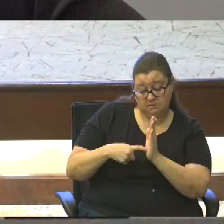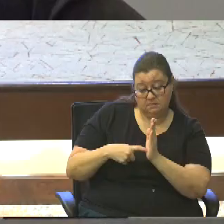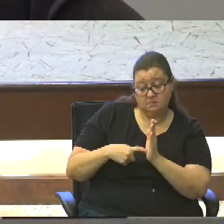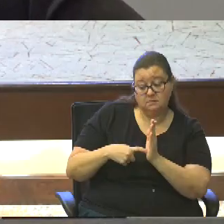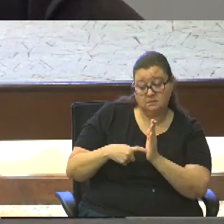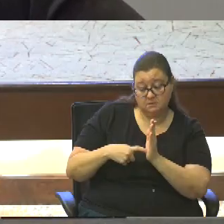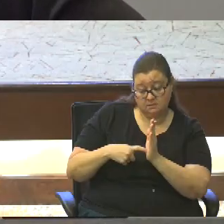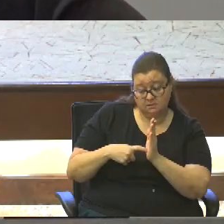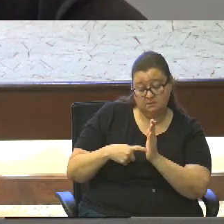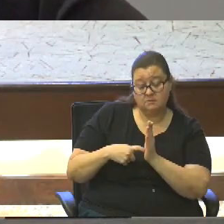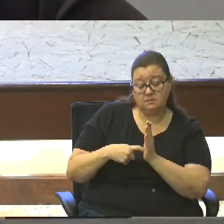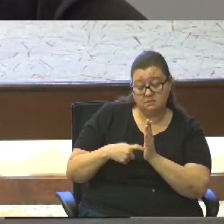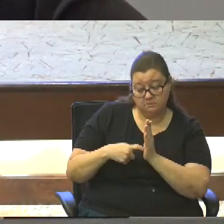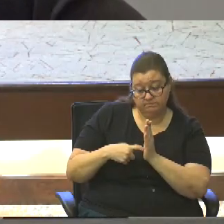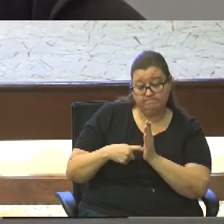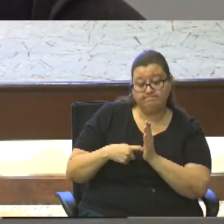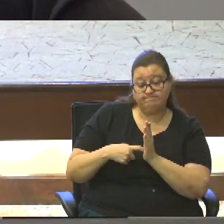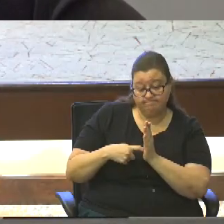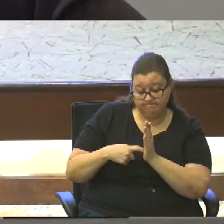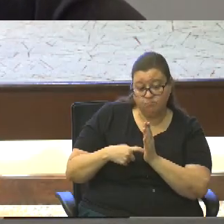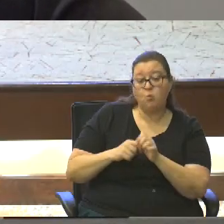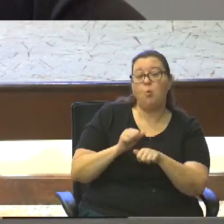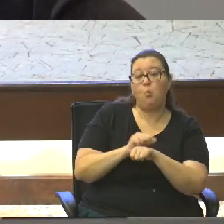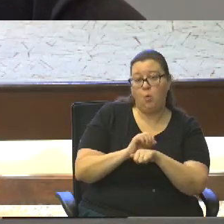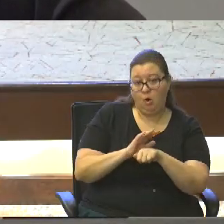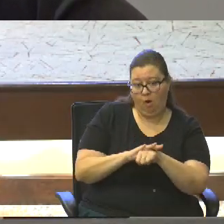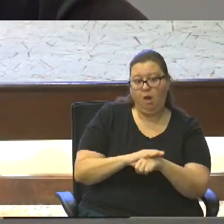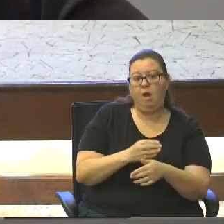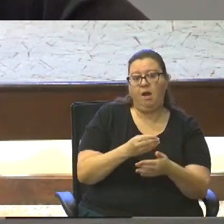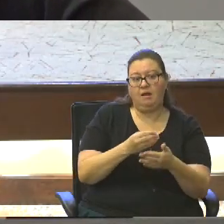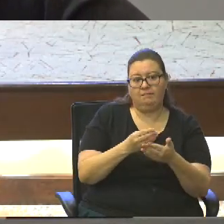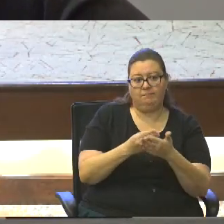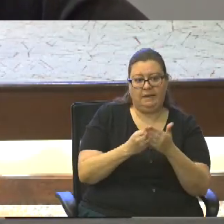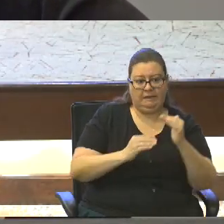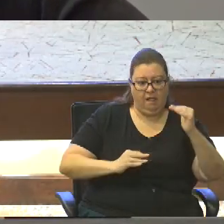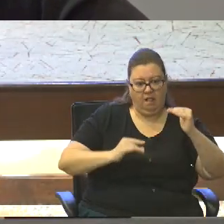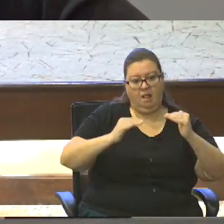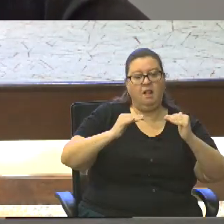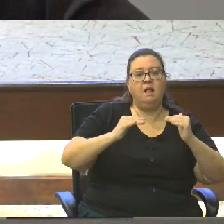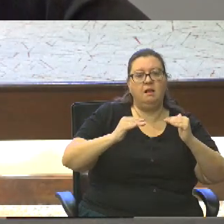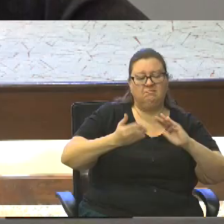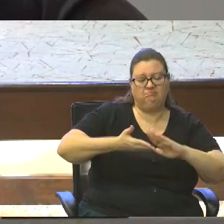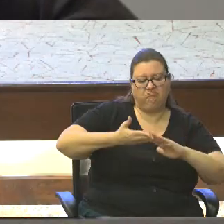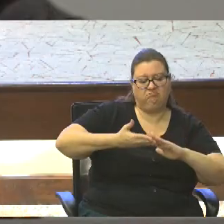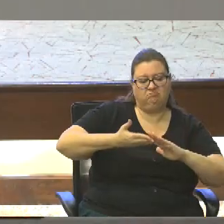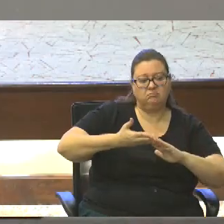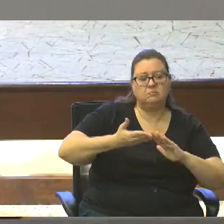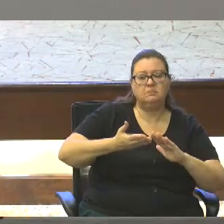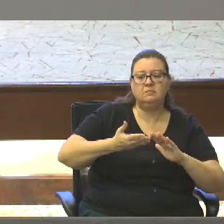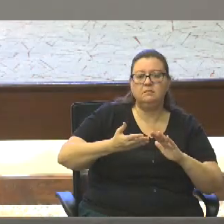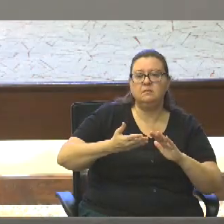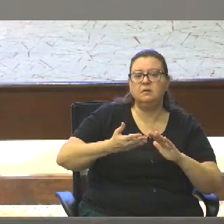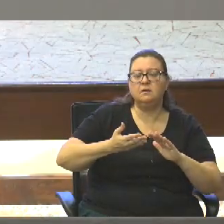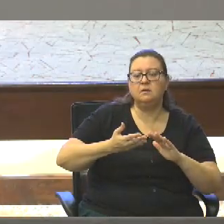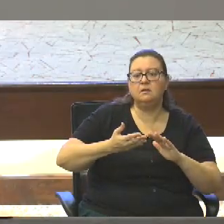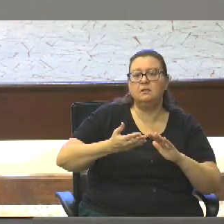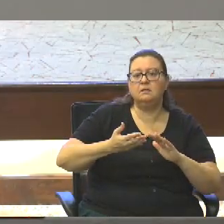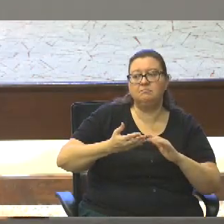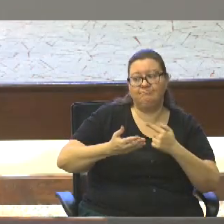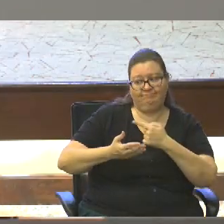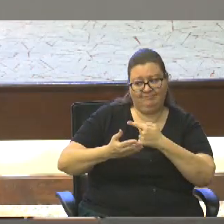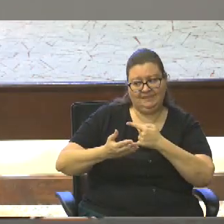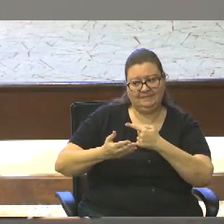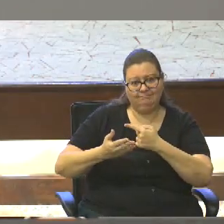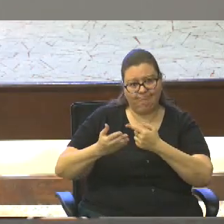we want to work on the subsidy overall, which requires us to move generally in the direction that